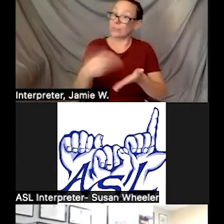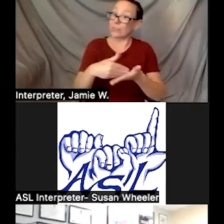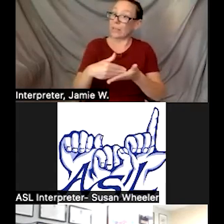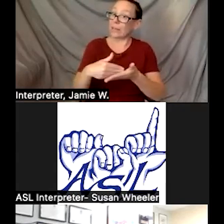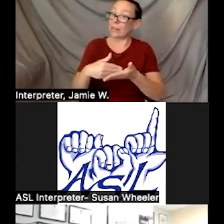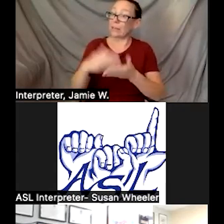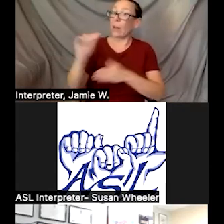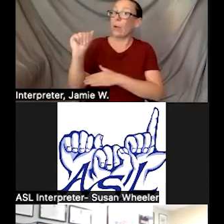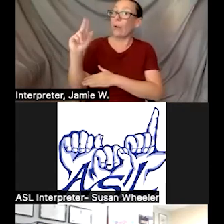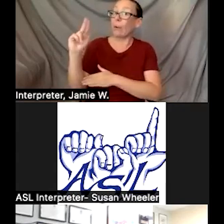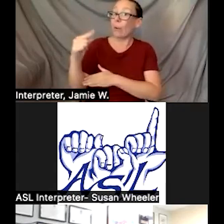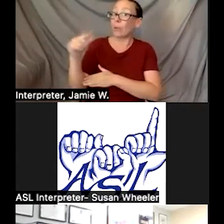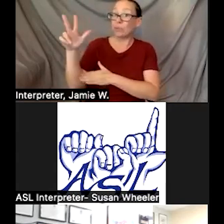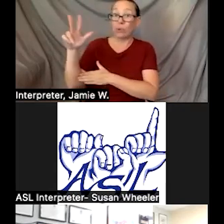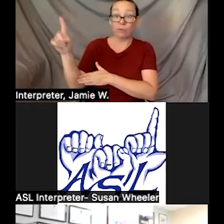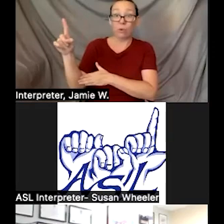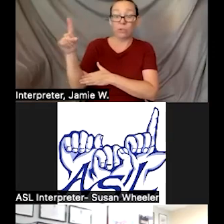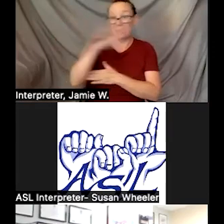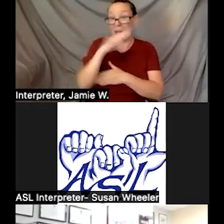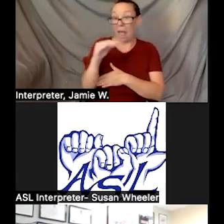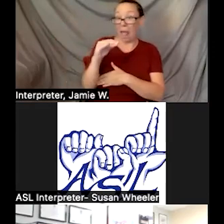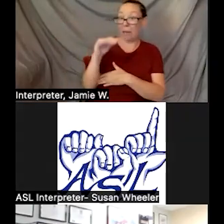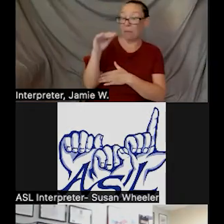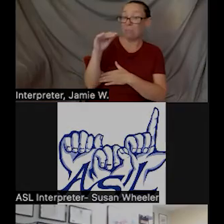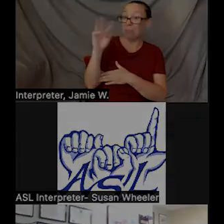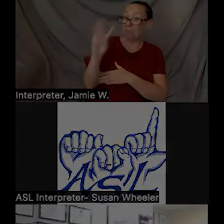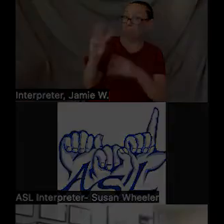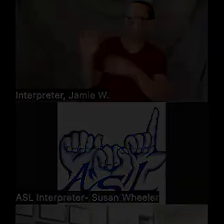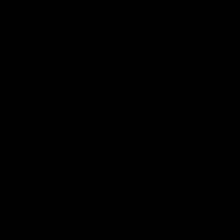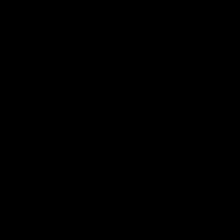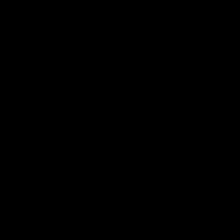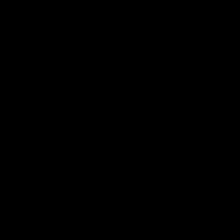and let others know about that webinar as well. Thank you, everyone, and have a great day.